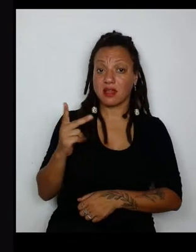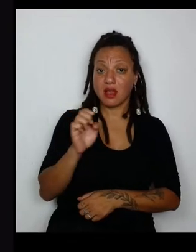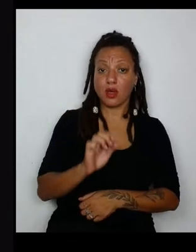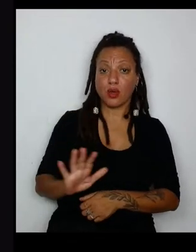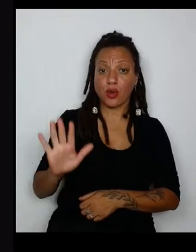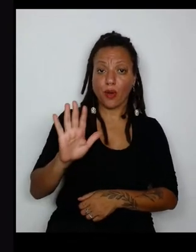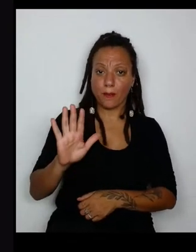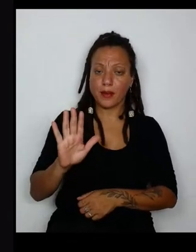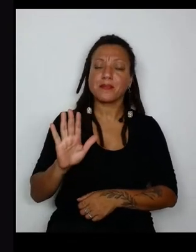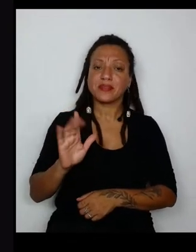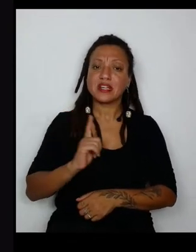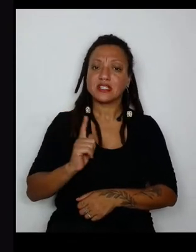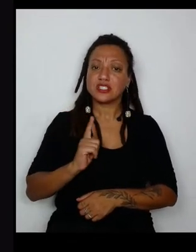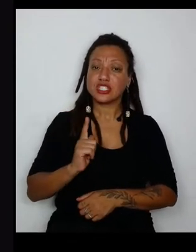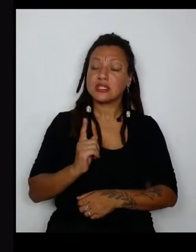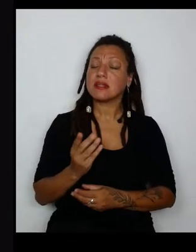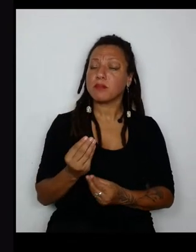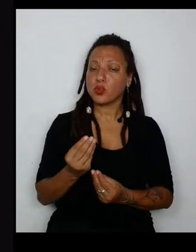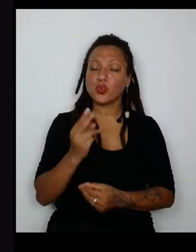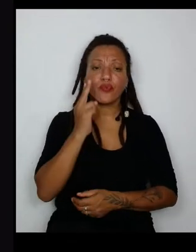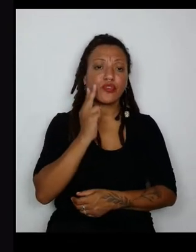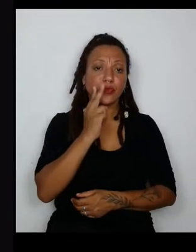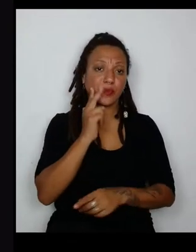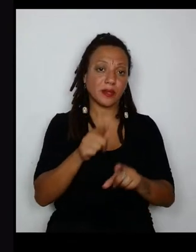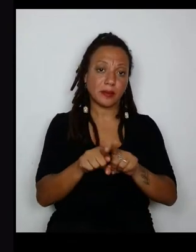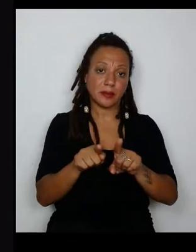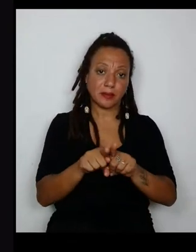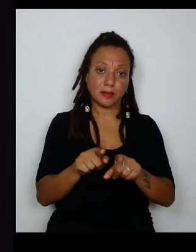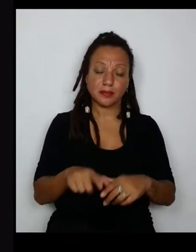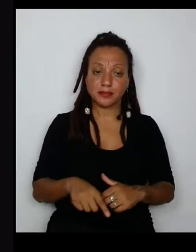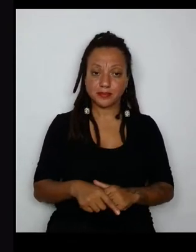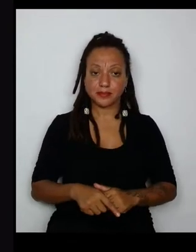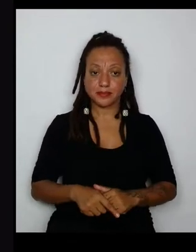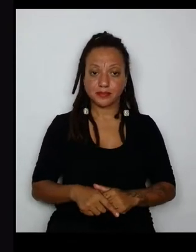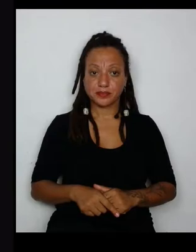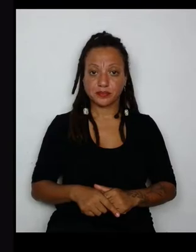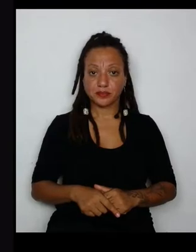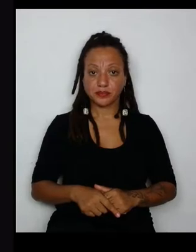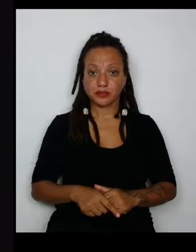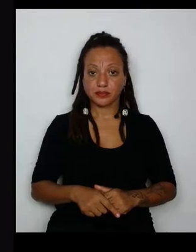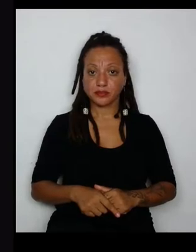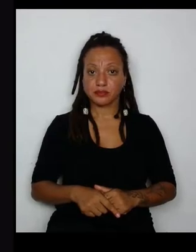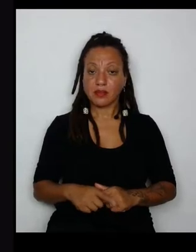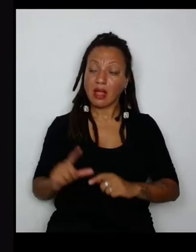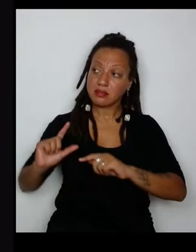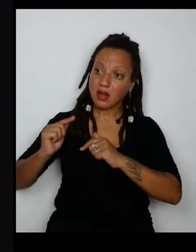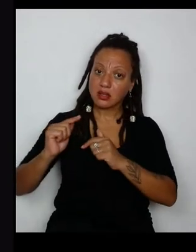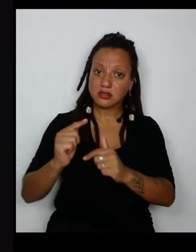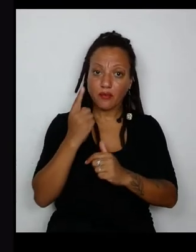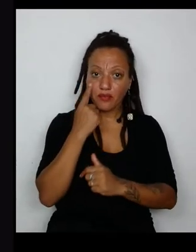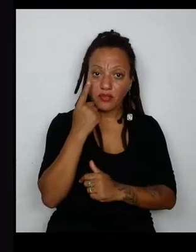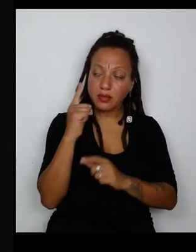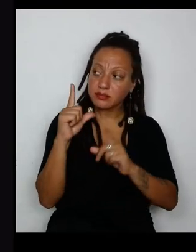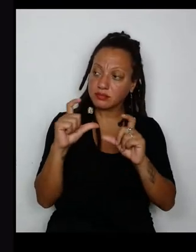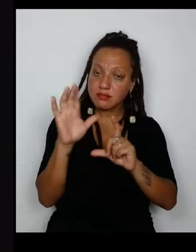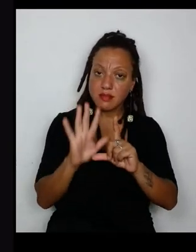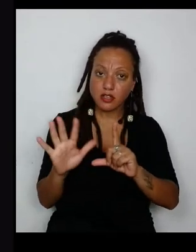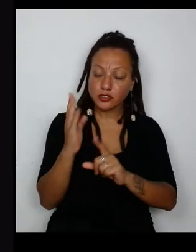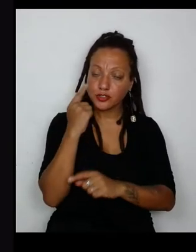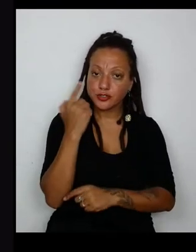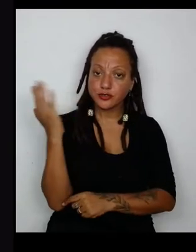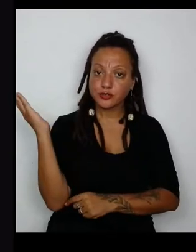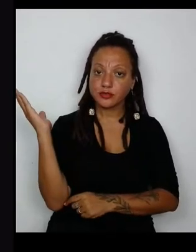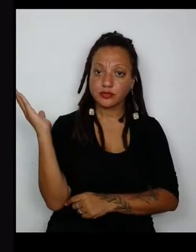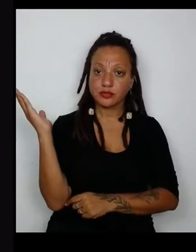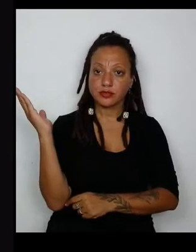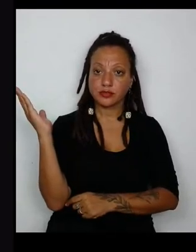plays on this tradition uh so we see uh kobe's the meeting then um gogan's response to that and